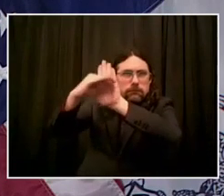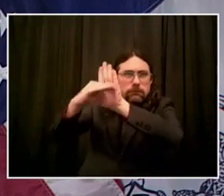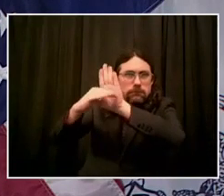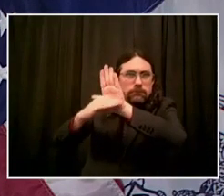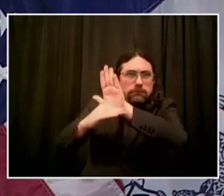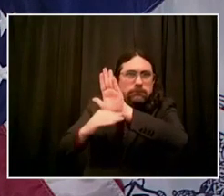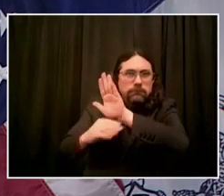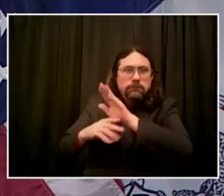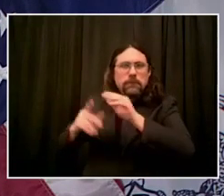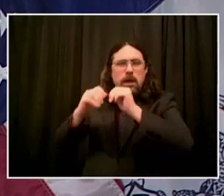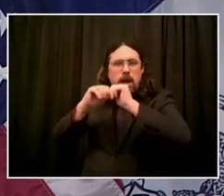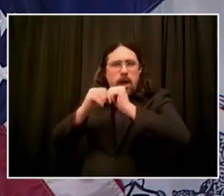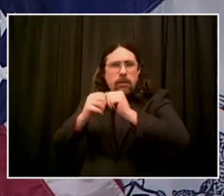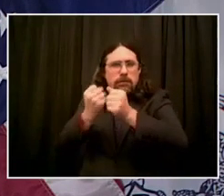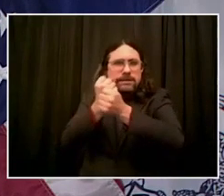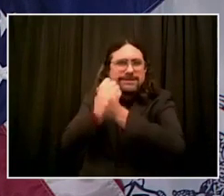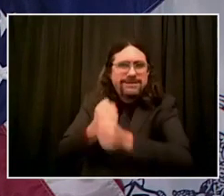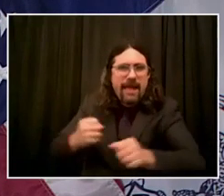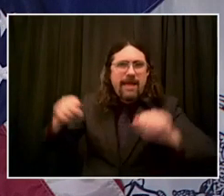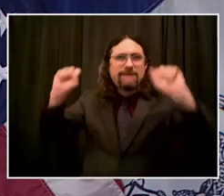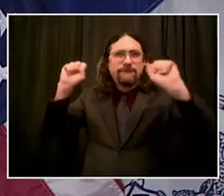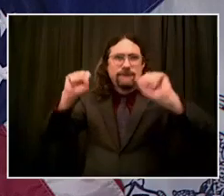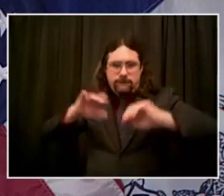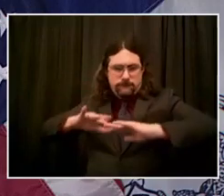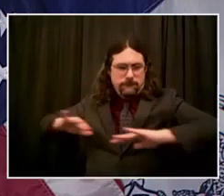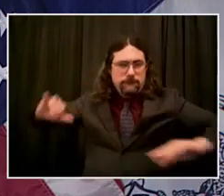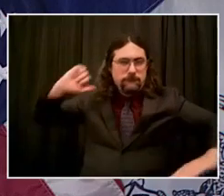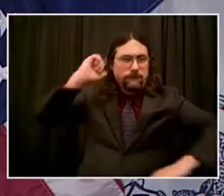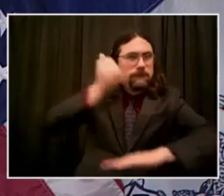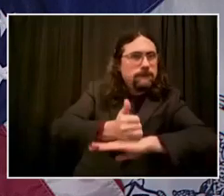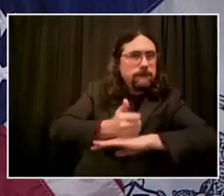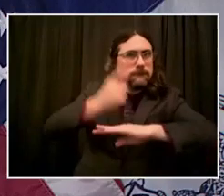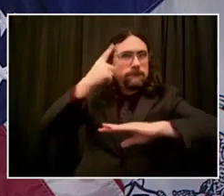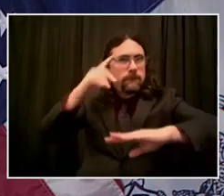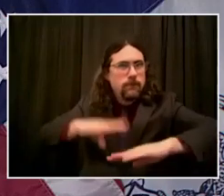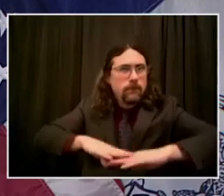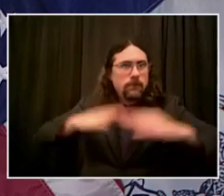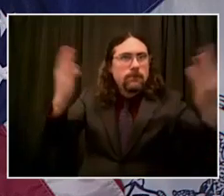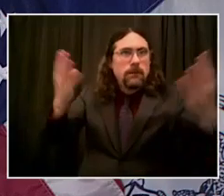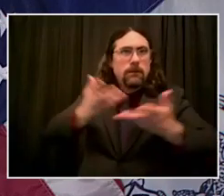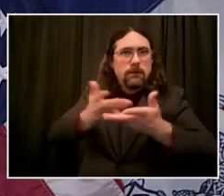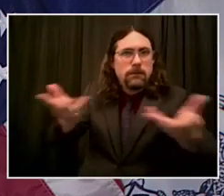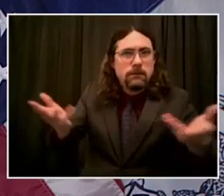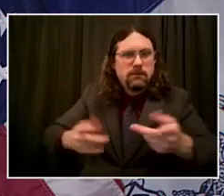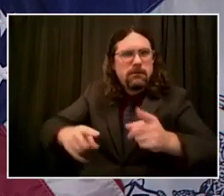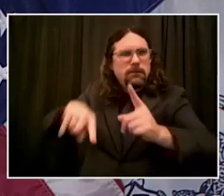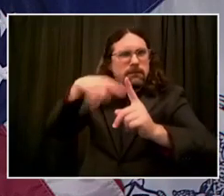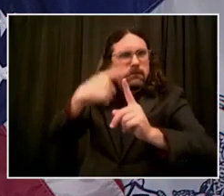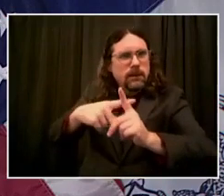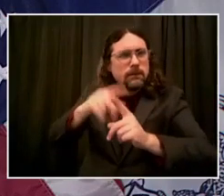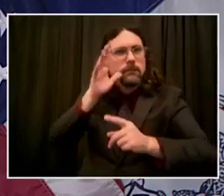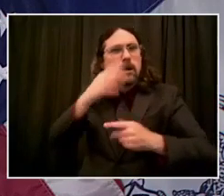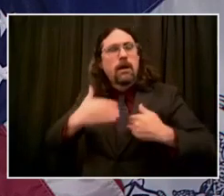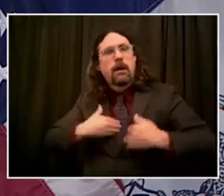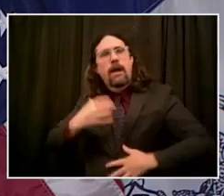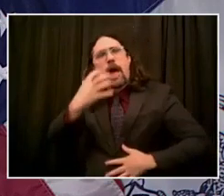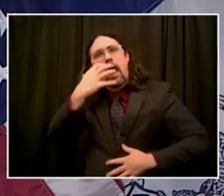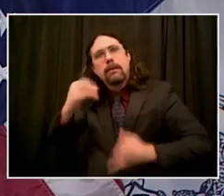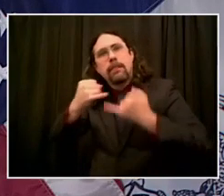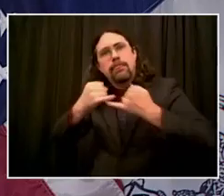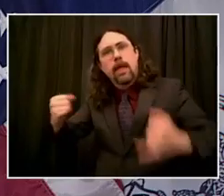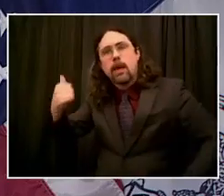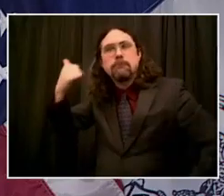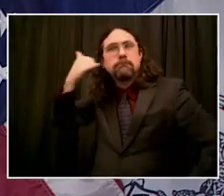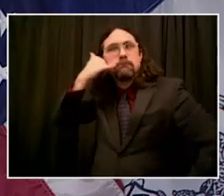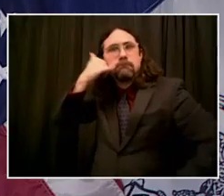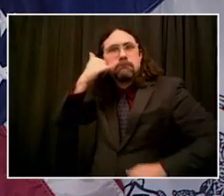amount, that will be available. And further, as I said, we want to help them first with the face coverings, but I've heard from a lot of businesses that